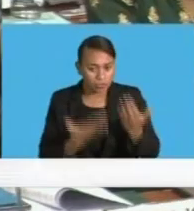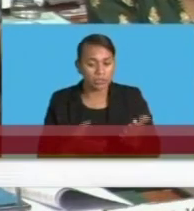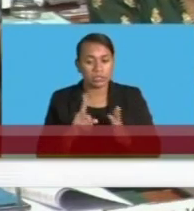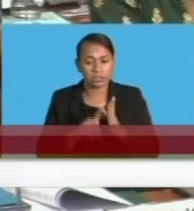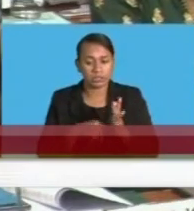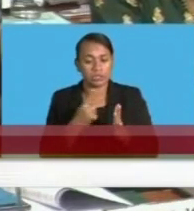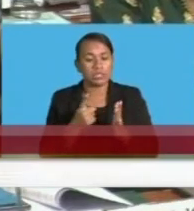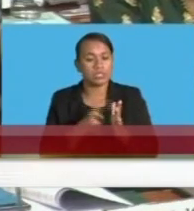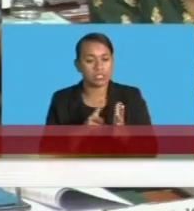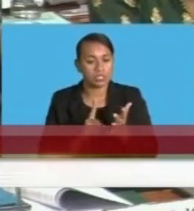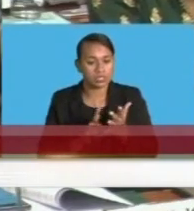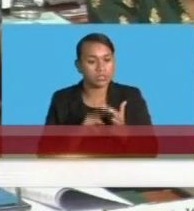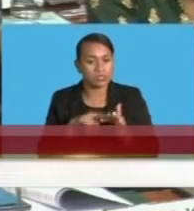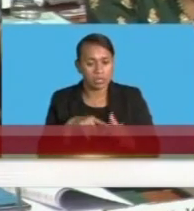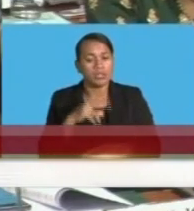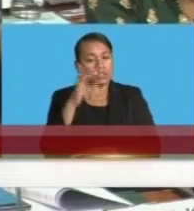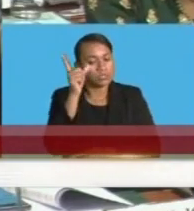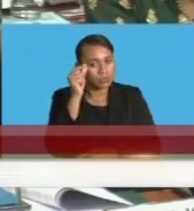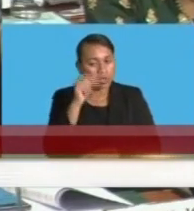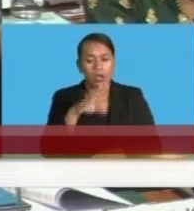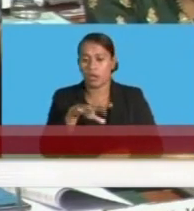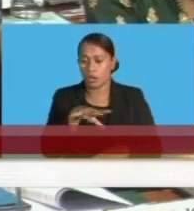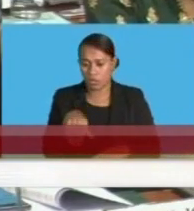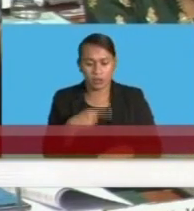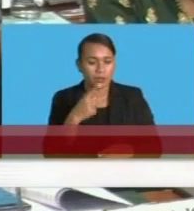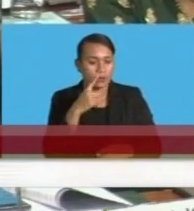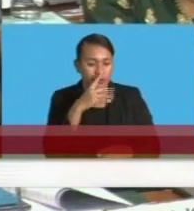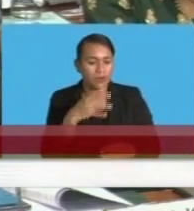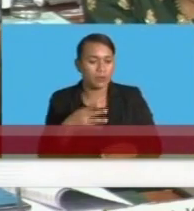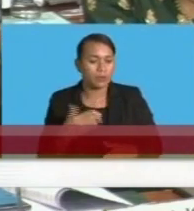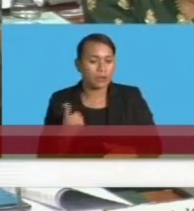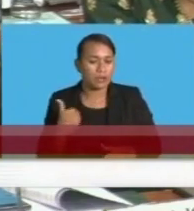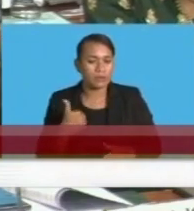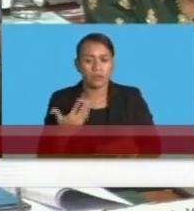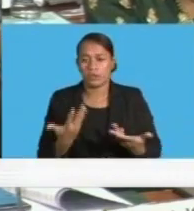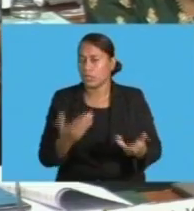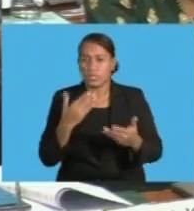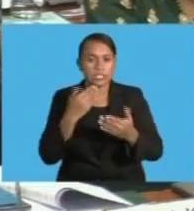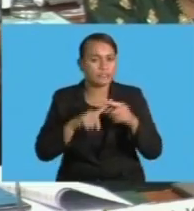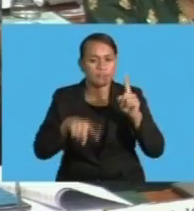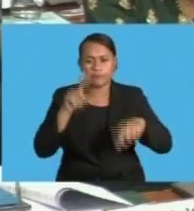live a very different reality. We celebrate our language, their